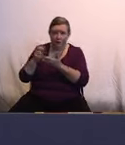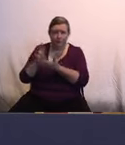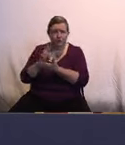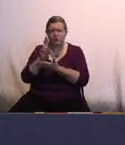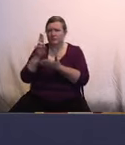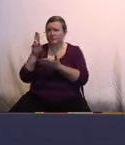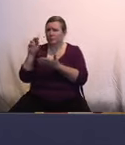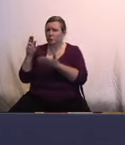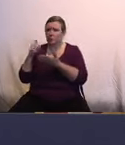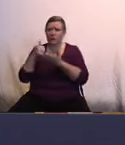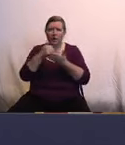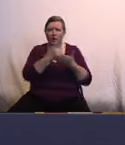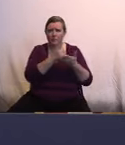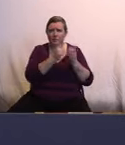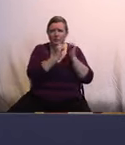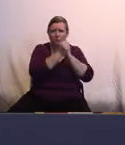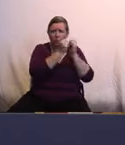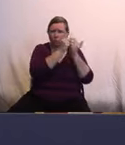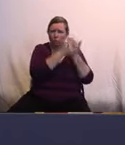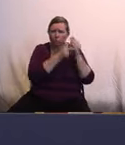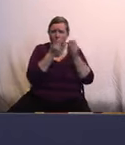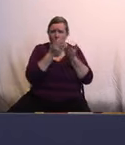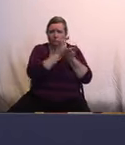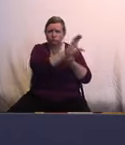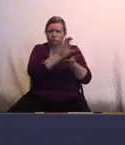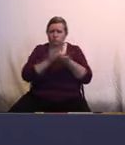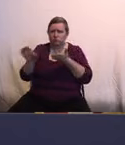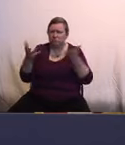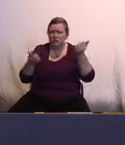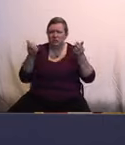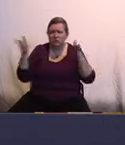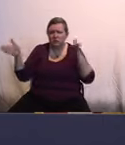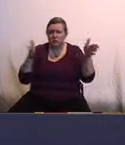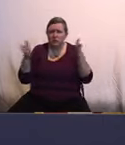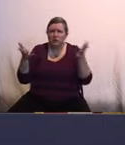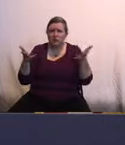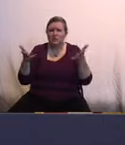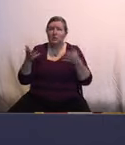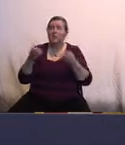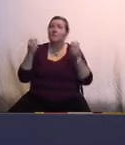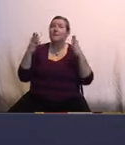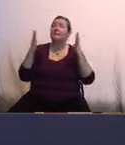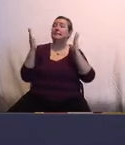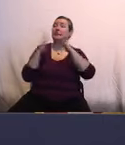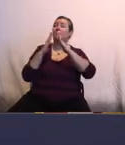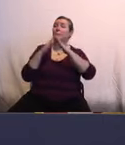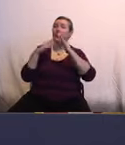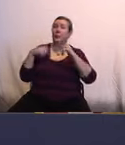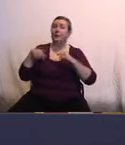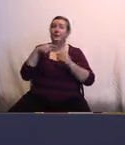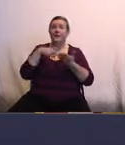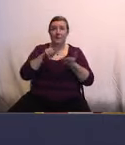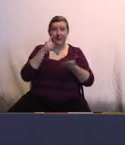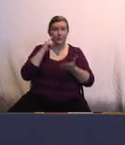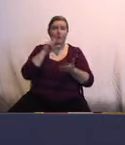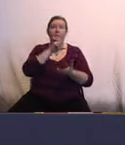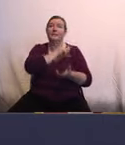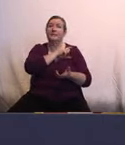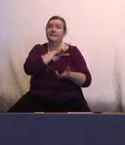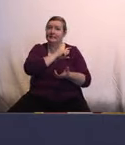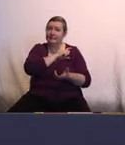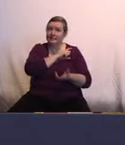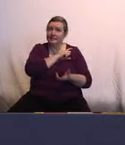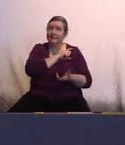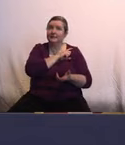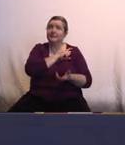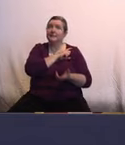of municipal budgets cover the cost of police. Should that be part of the conversation, and should the state regulate off-duty construction jobs that